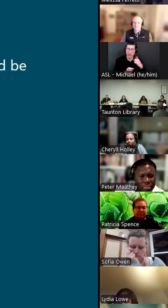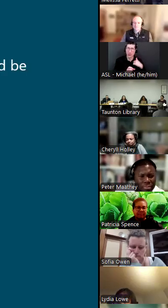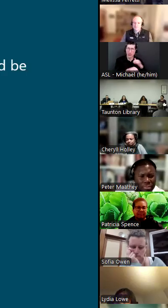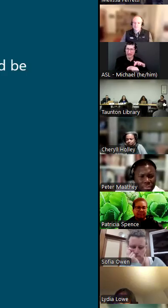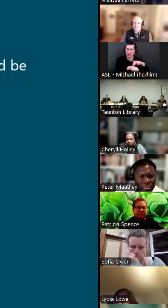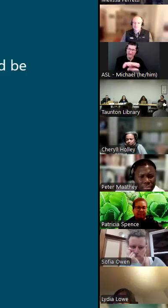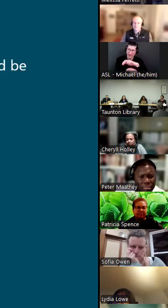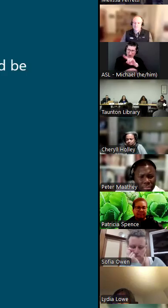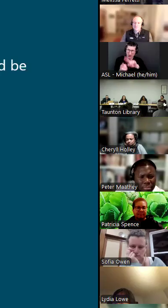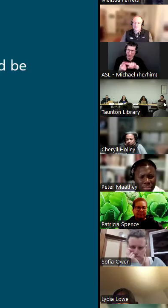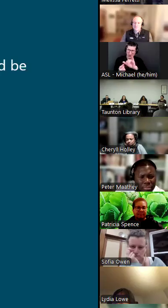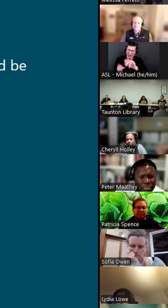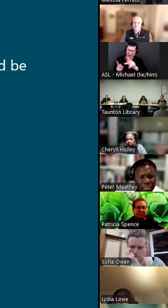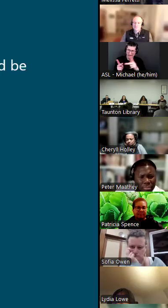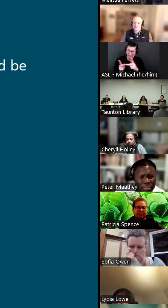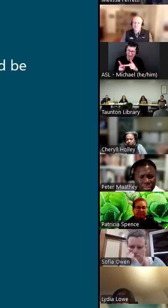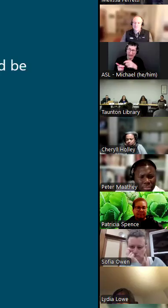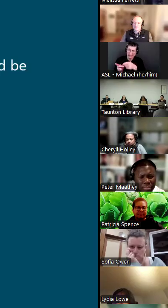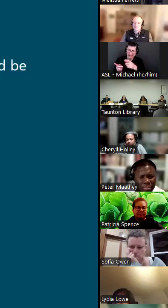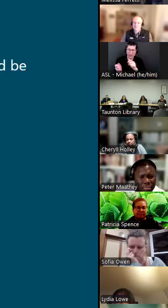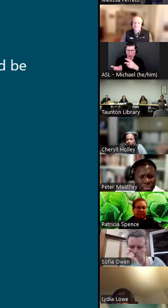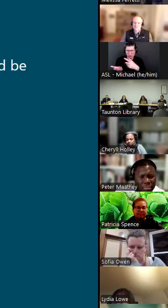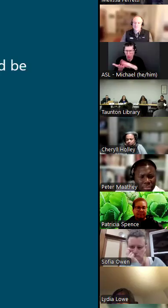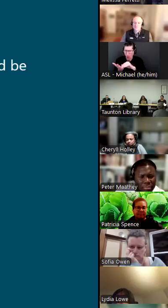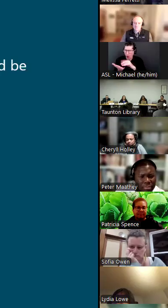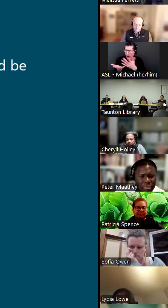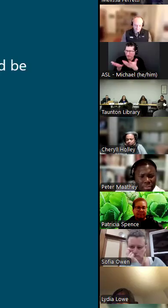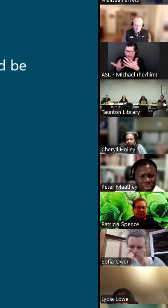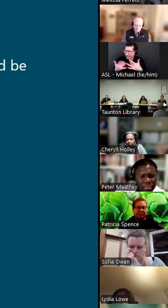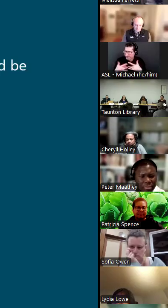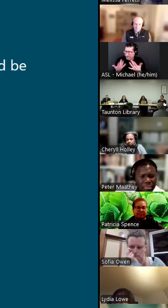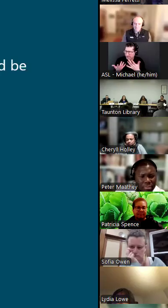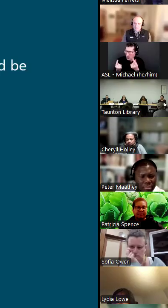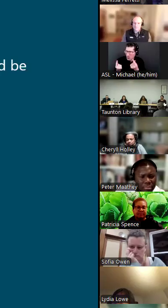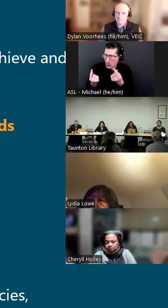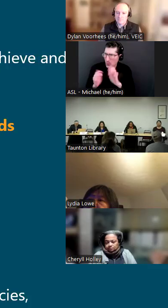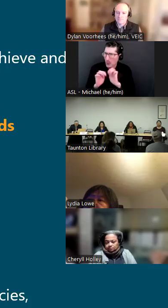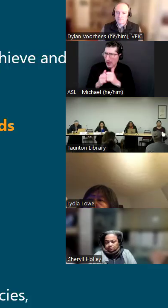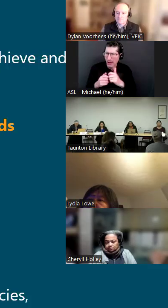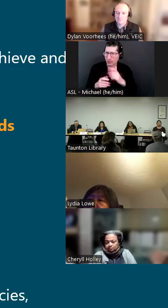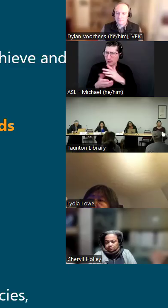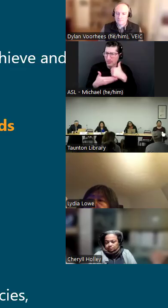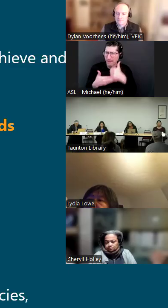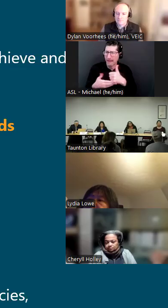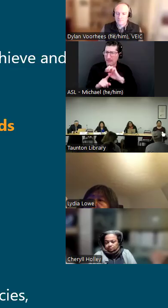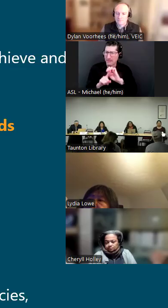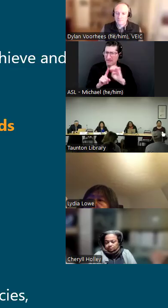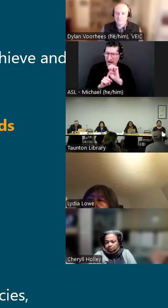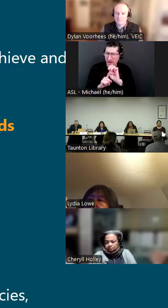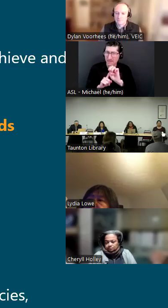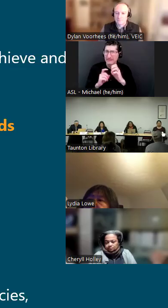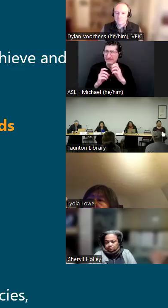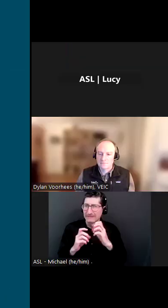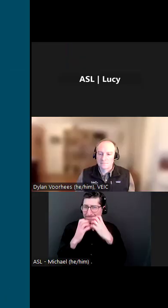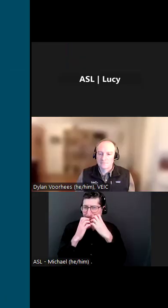to work to, to go green and save the climate and